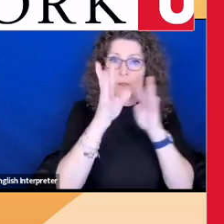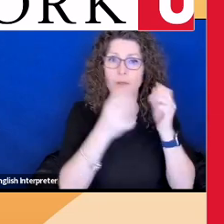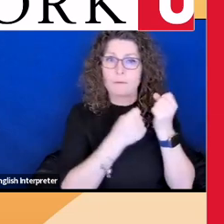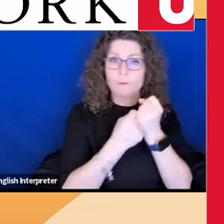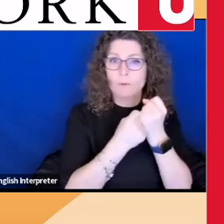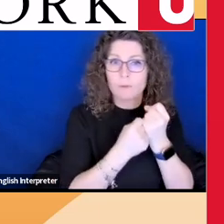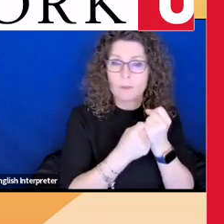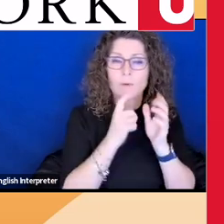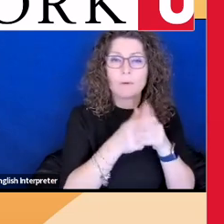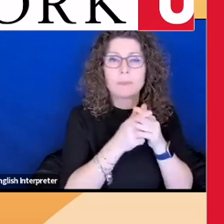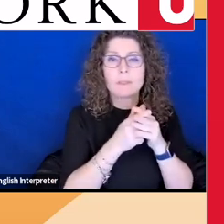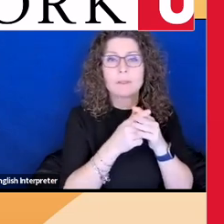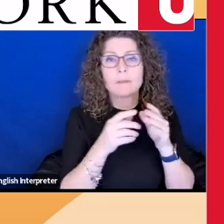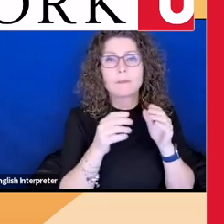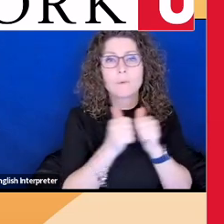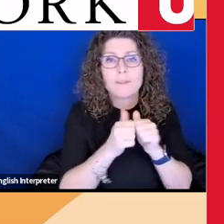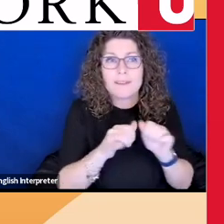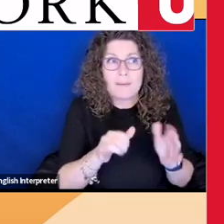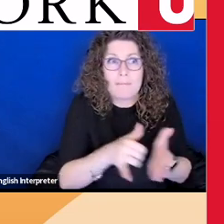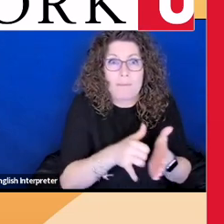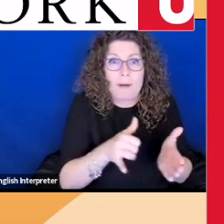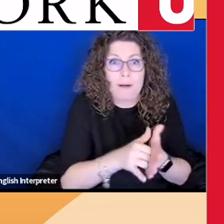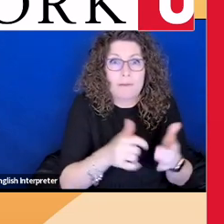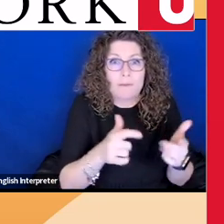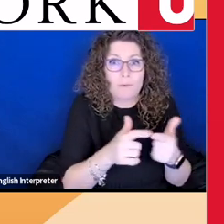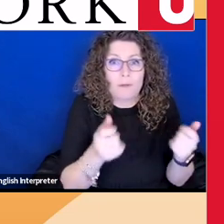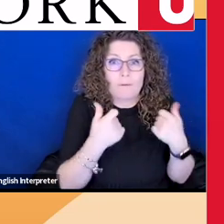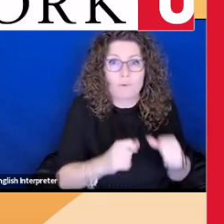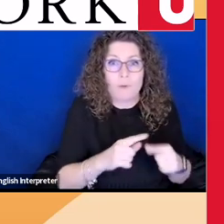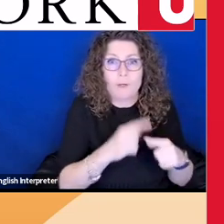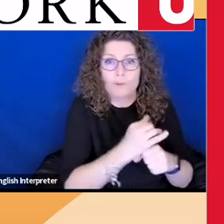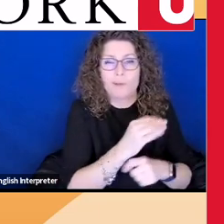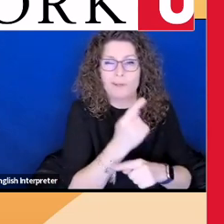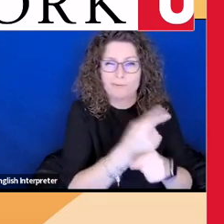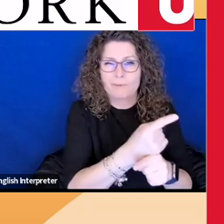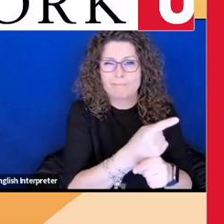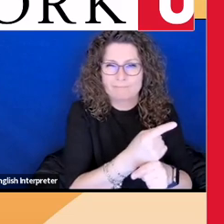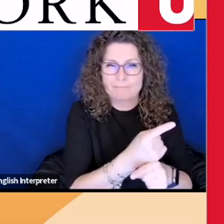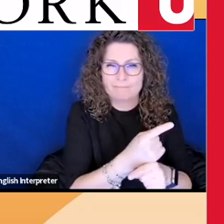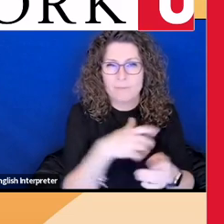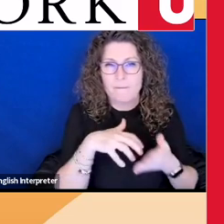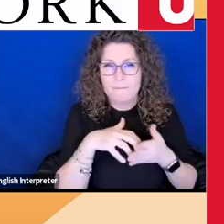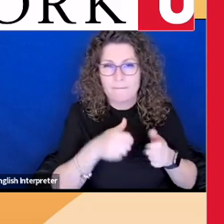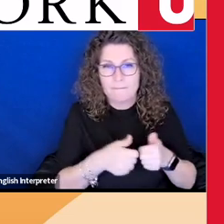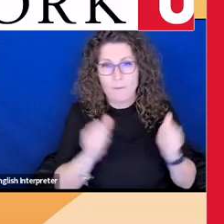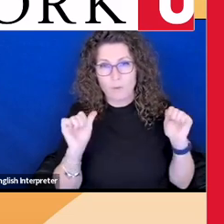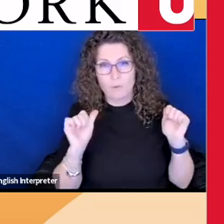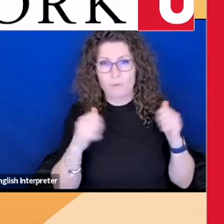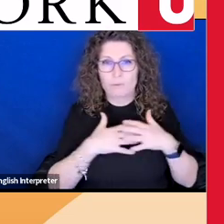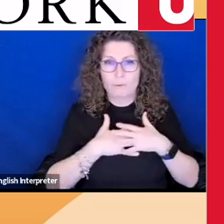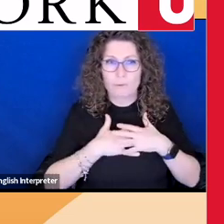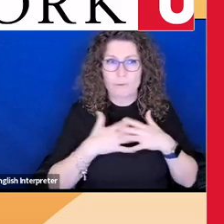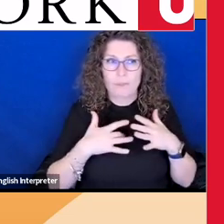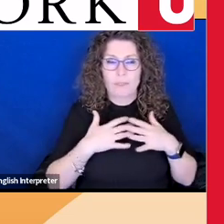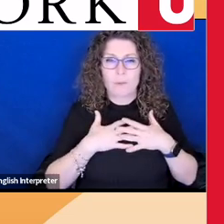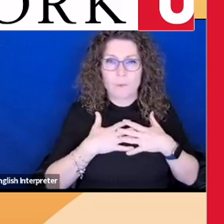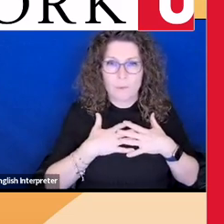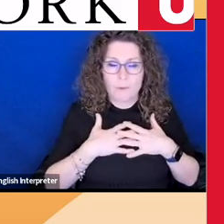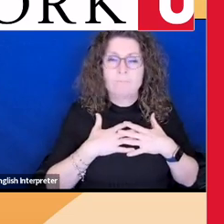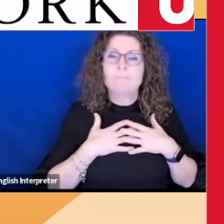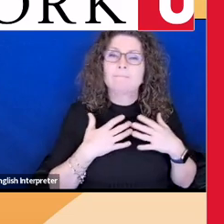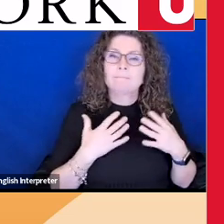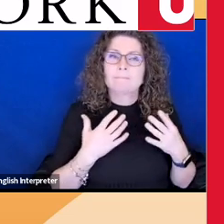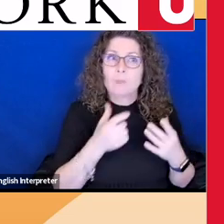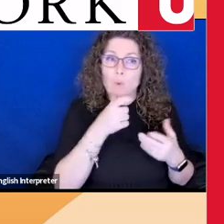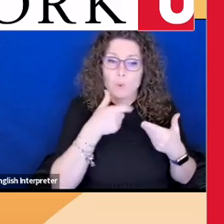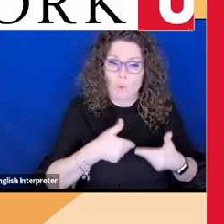the improbability of getting it right, the vulnerability of being otherwise than we are. Creative solidarity